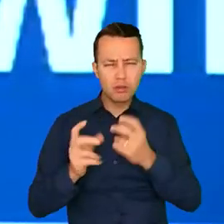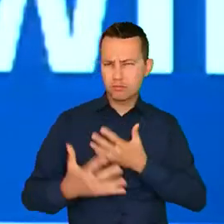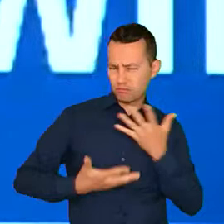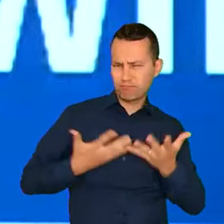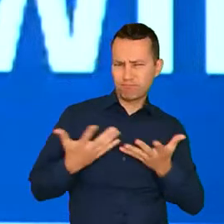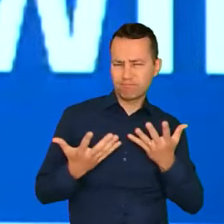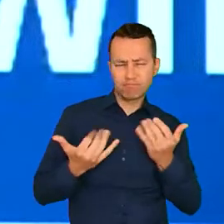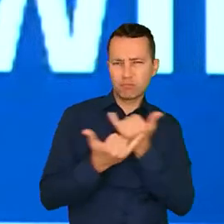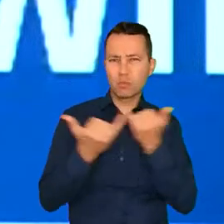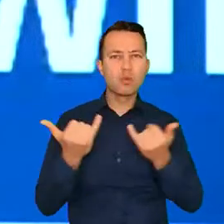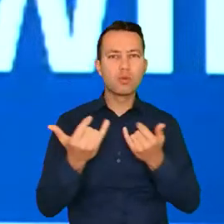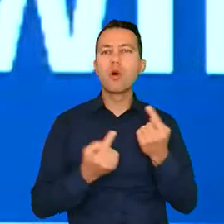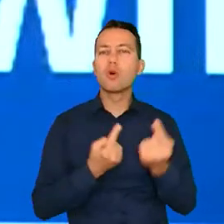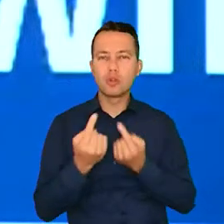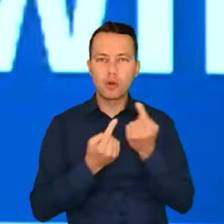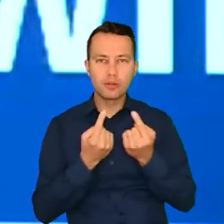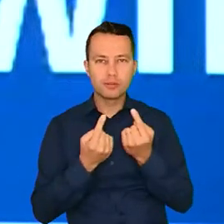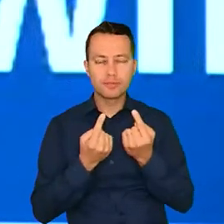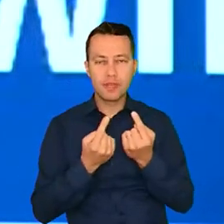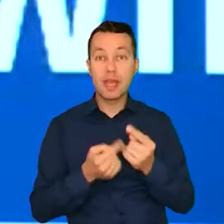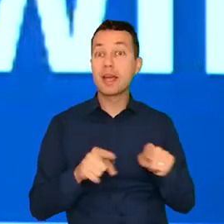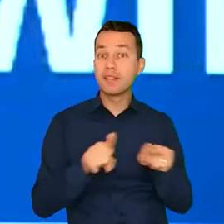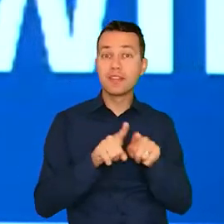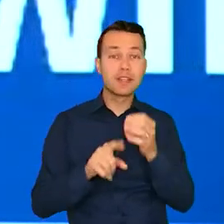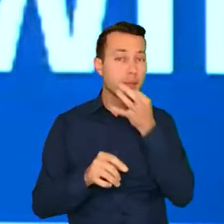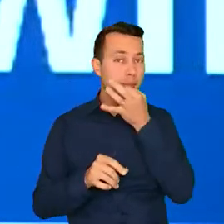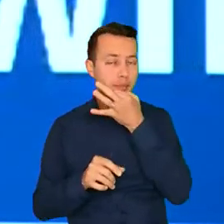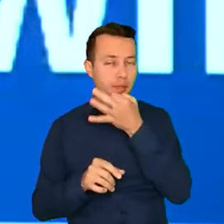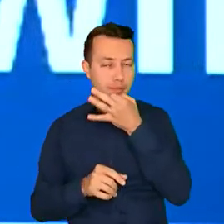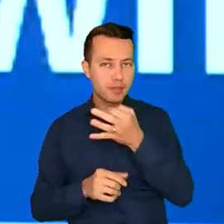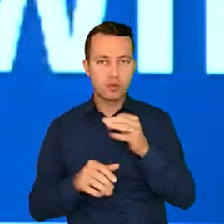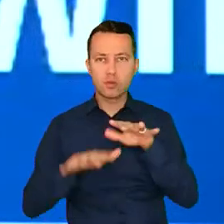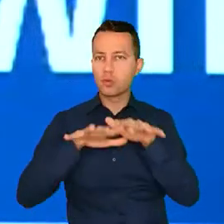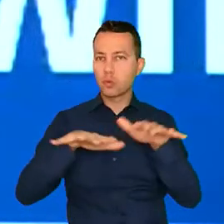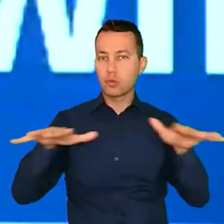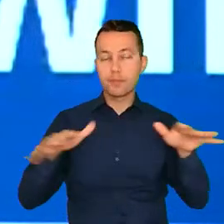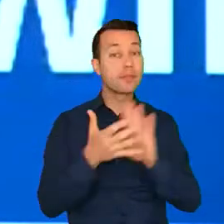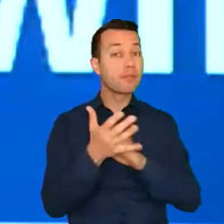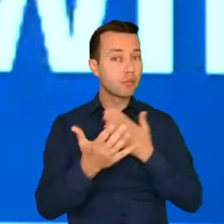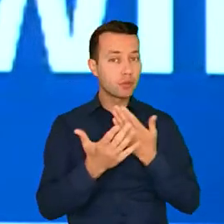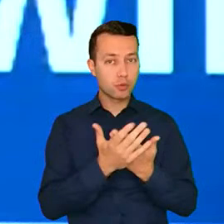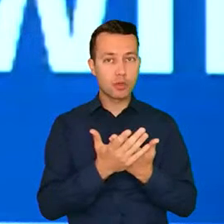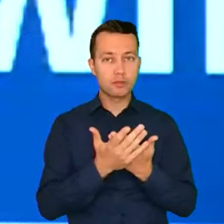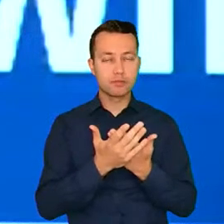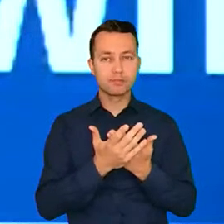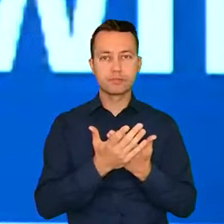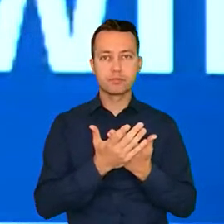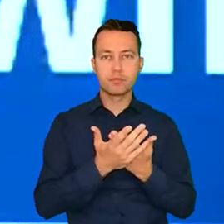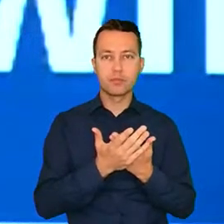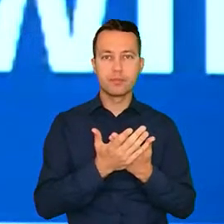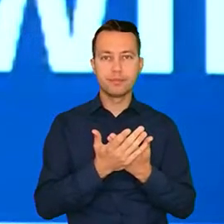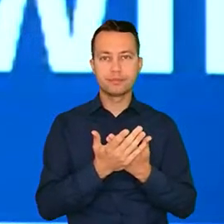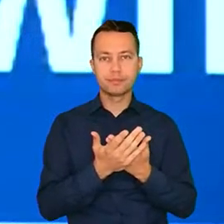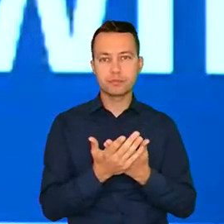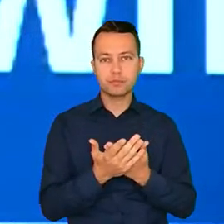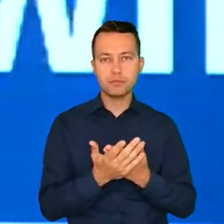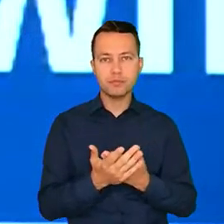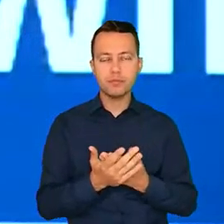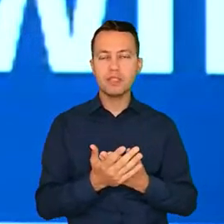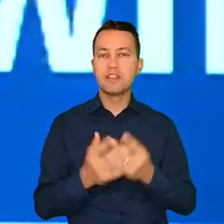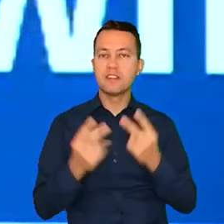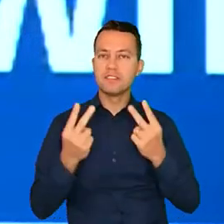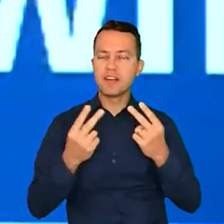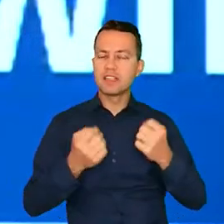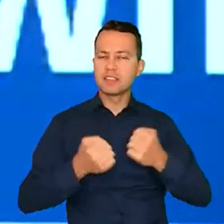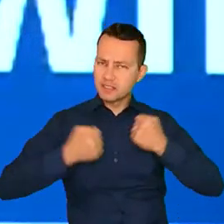this year, well, a lot of emotions and expectations appeared, as well as questions.